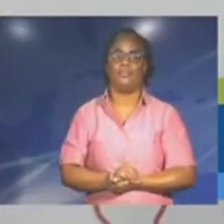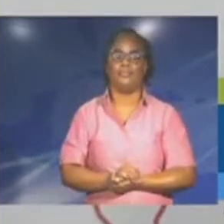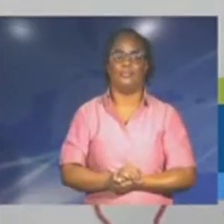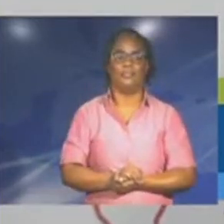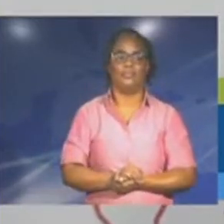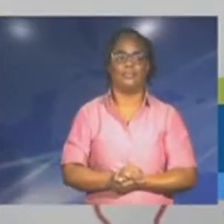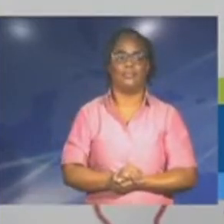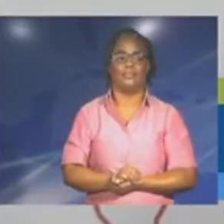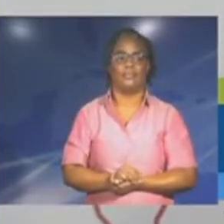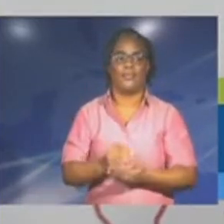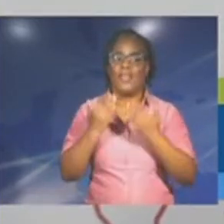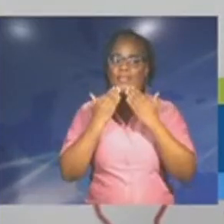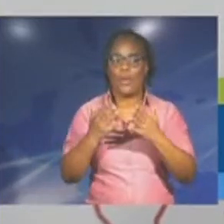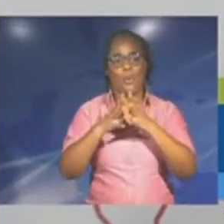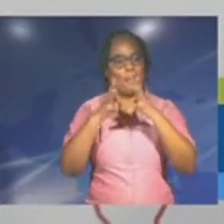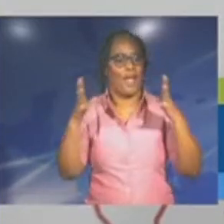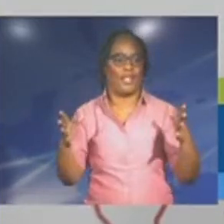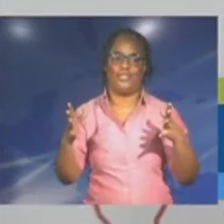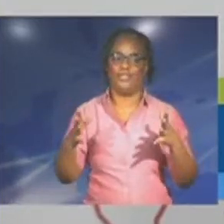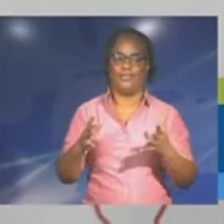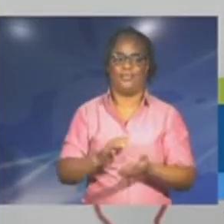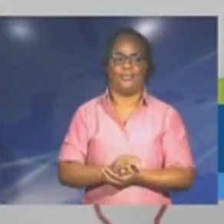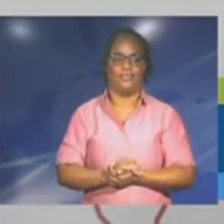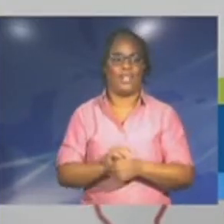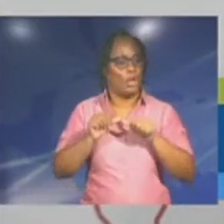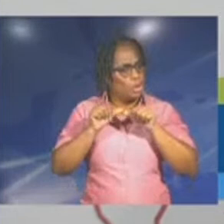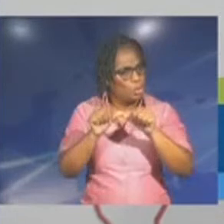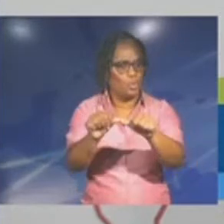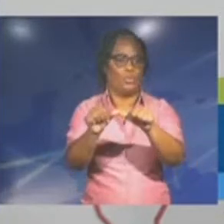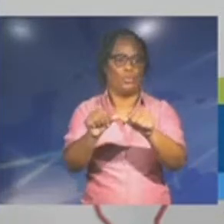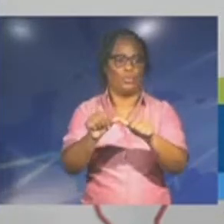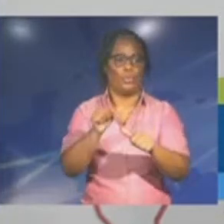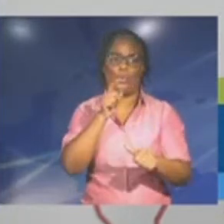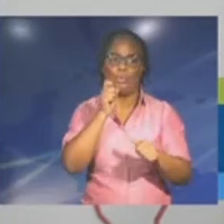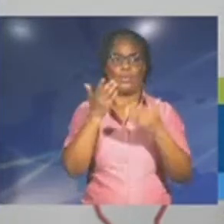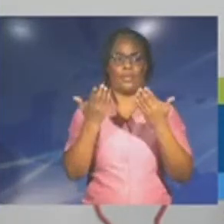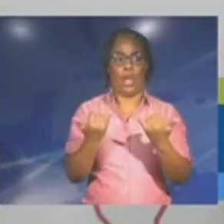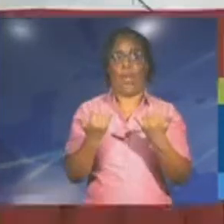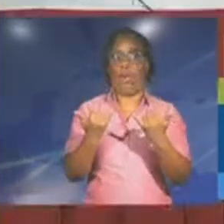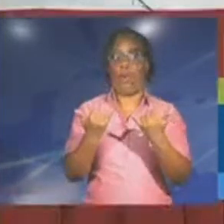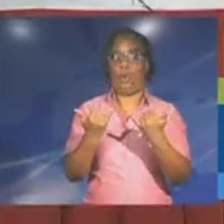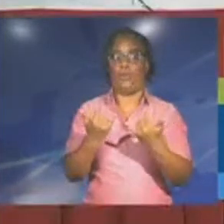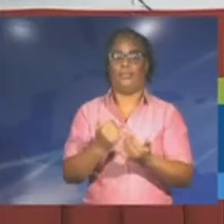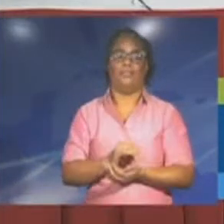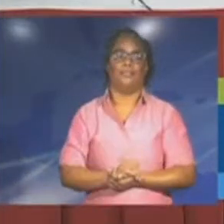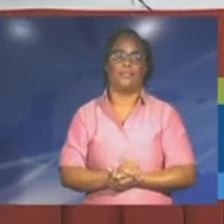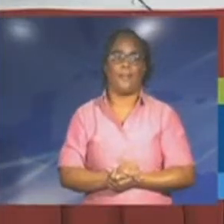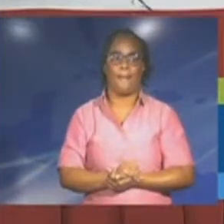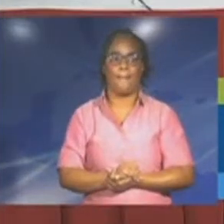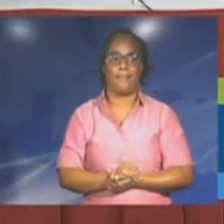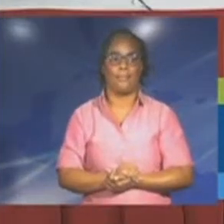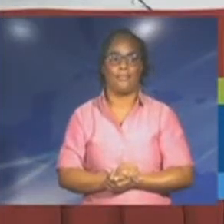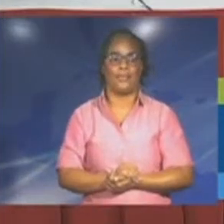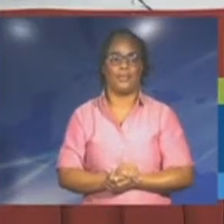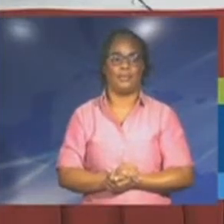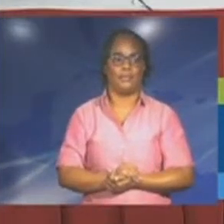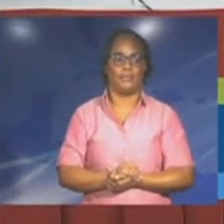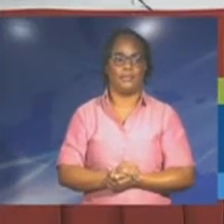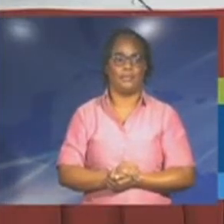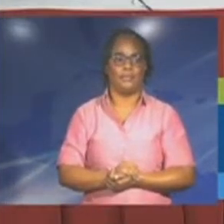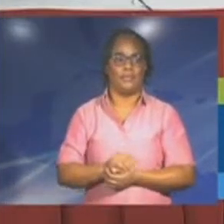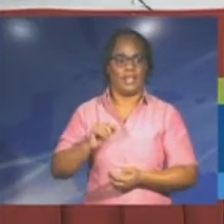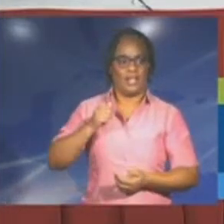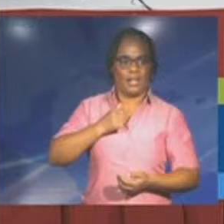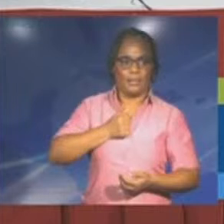Thank you very much. And with that, we go to TTT. There's one question. Oh, sorry. Yeah, so in terms of your first question that you asked